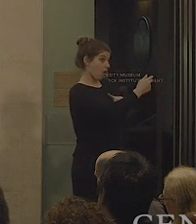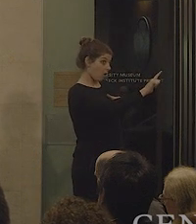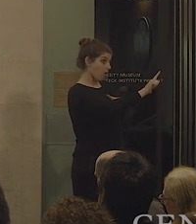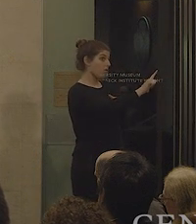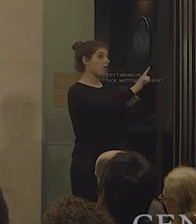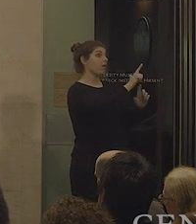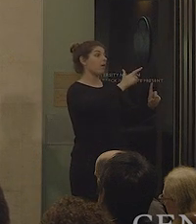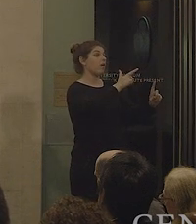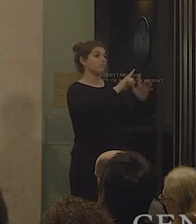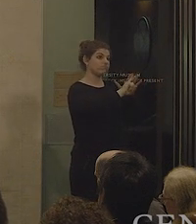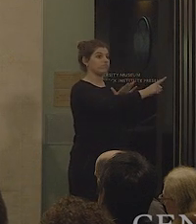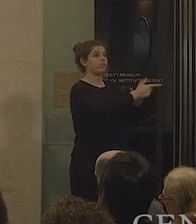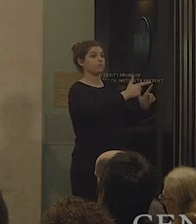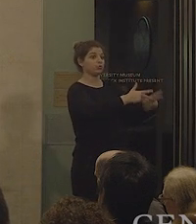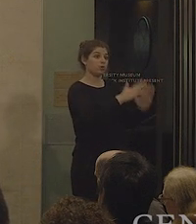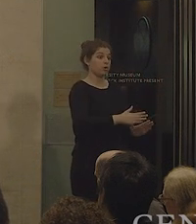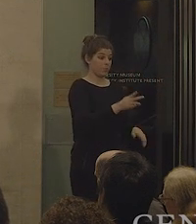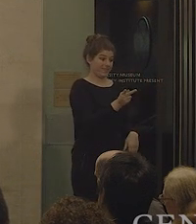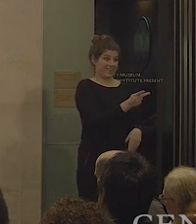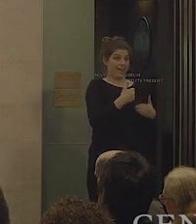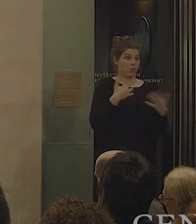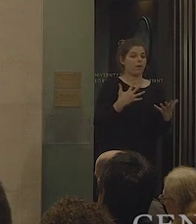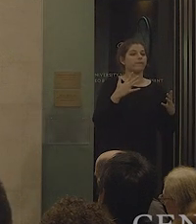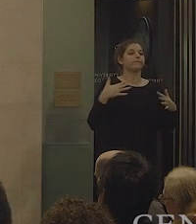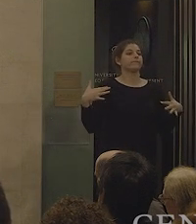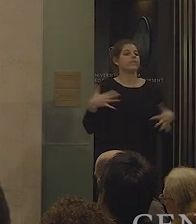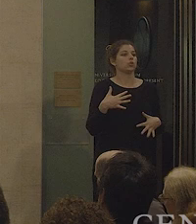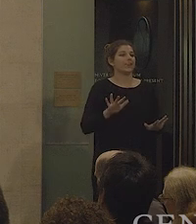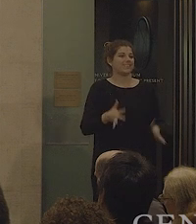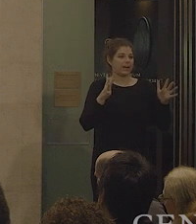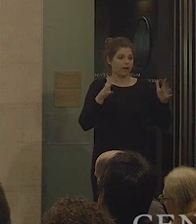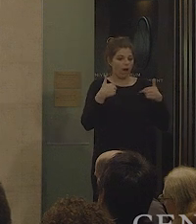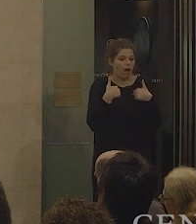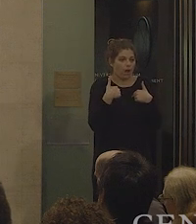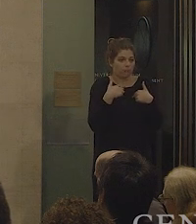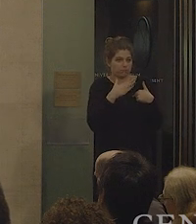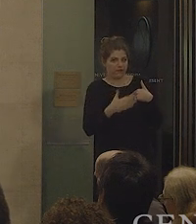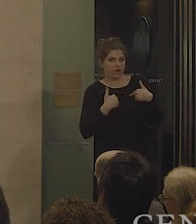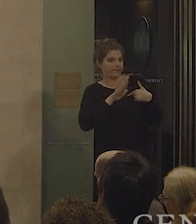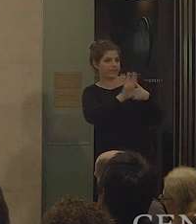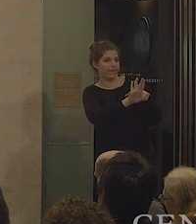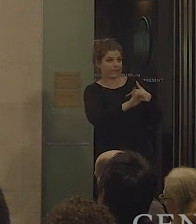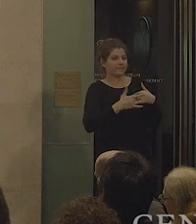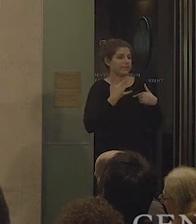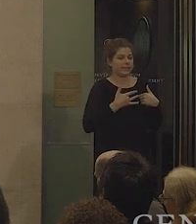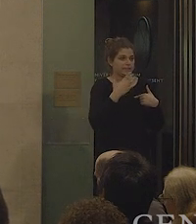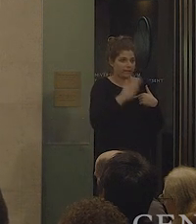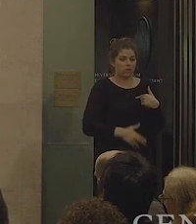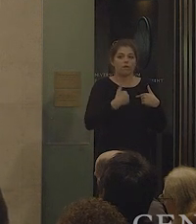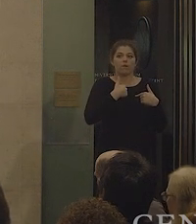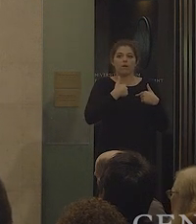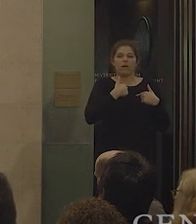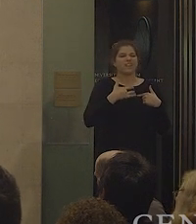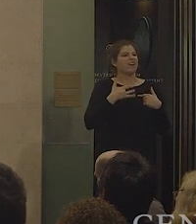active shooter. What they had was fear and anxiety. I'll never have what they had. And I, in a weird way,